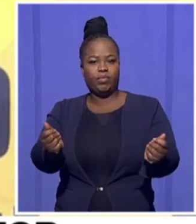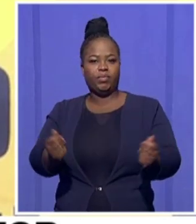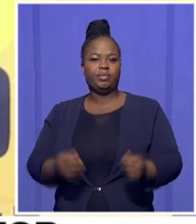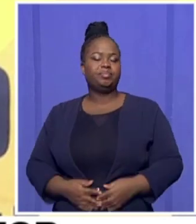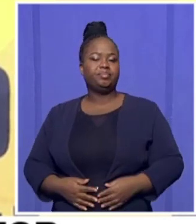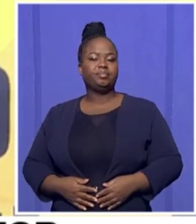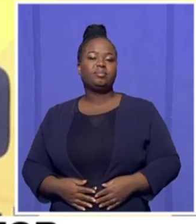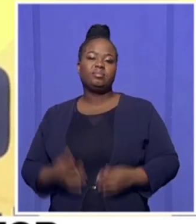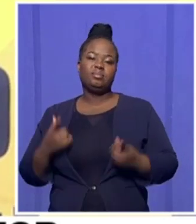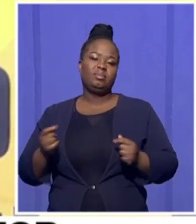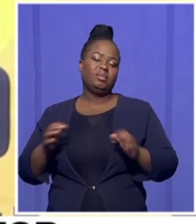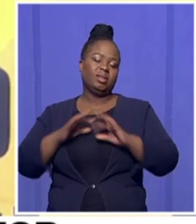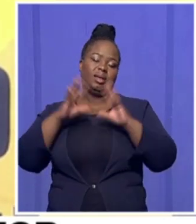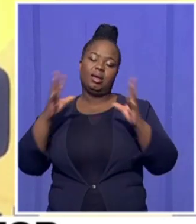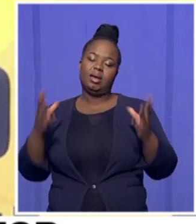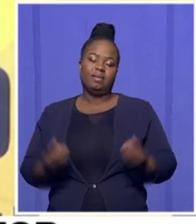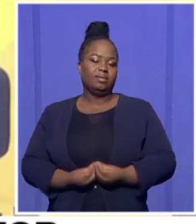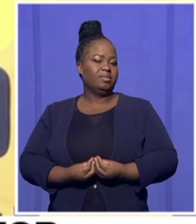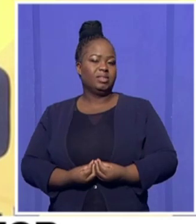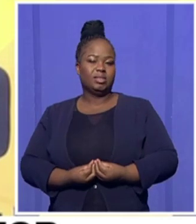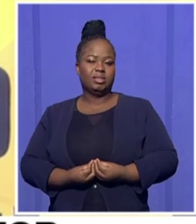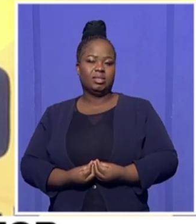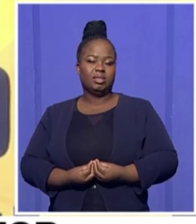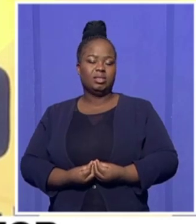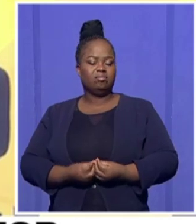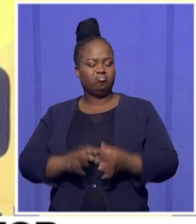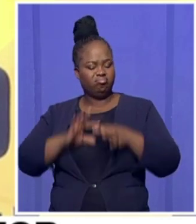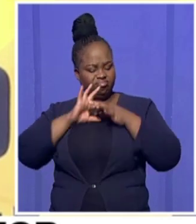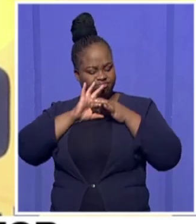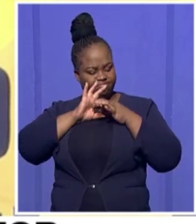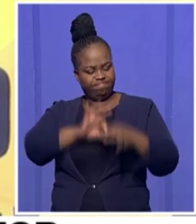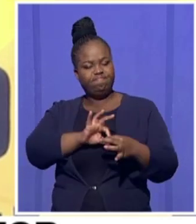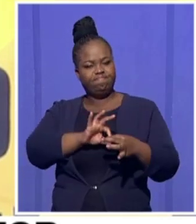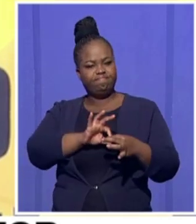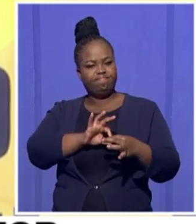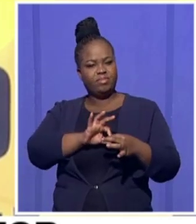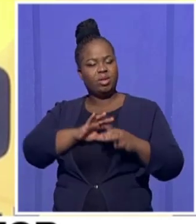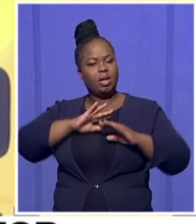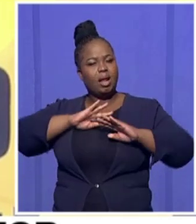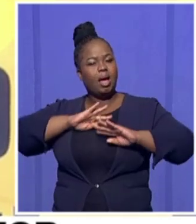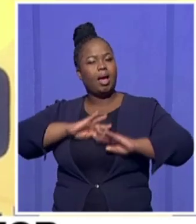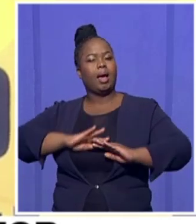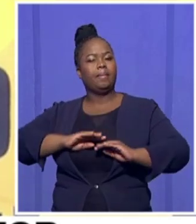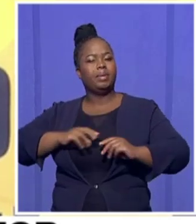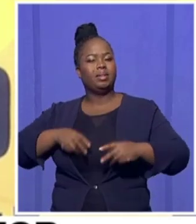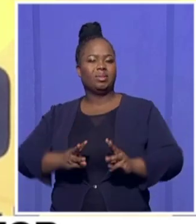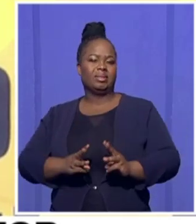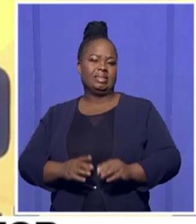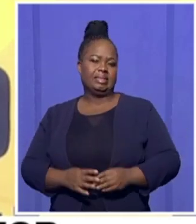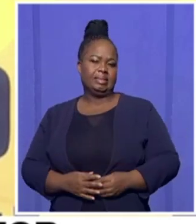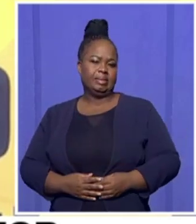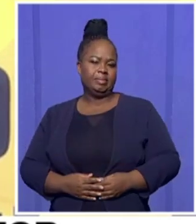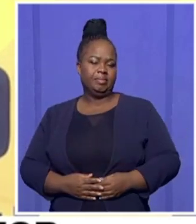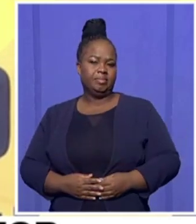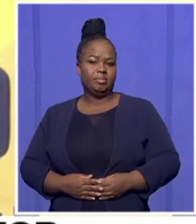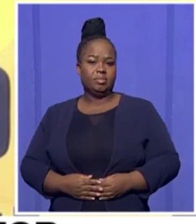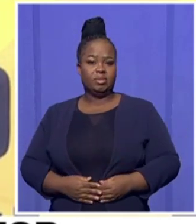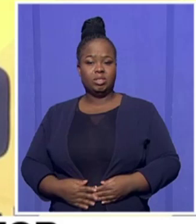did all he did with absolute dedication and humility. He never sought